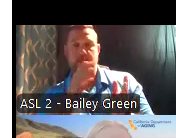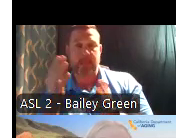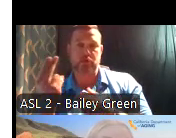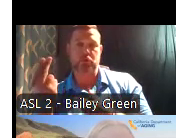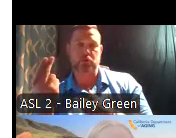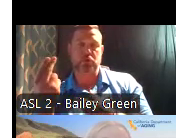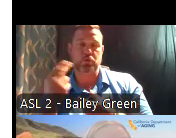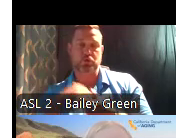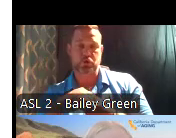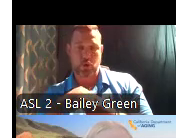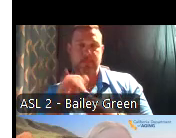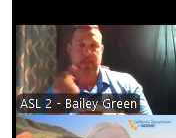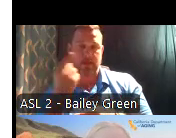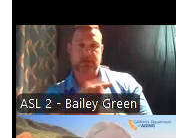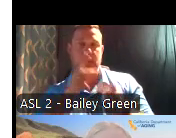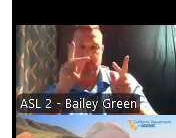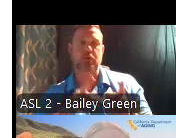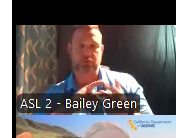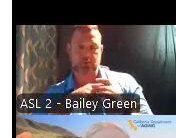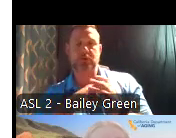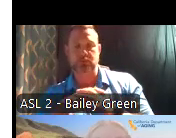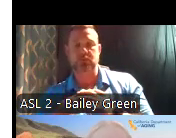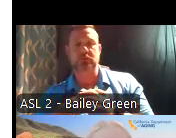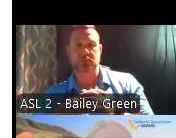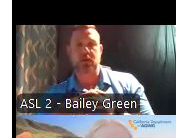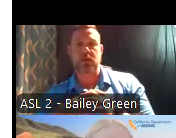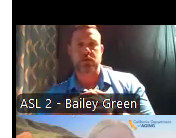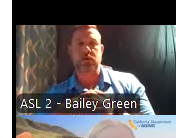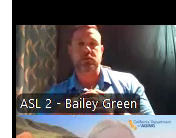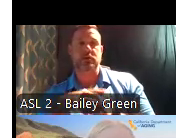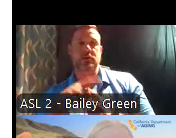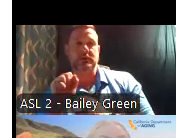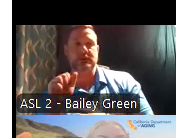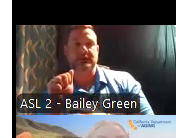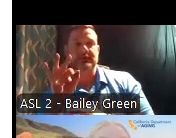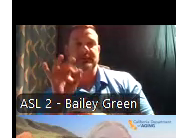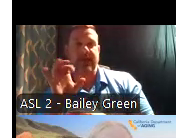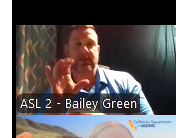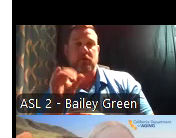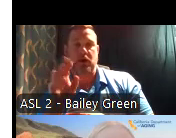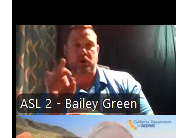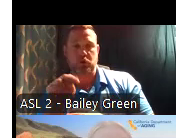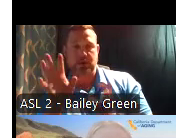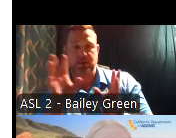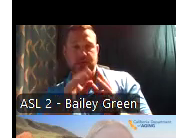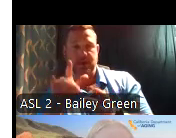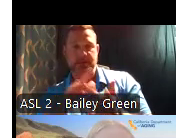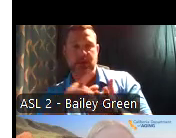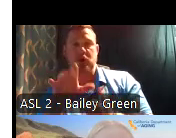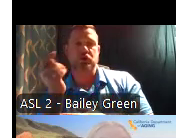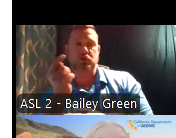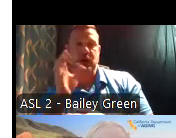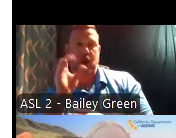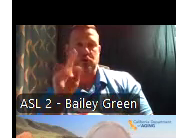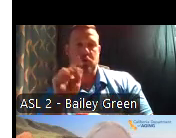us day of in person at the Safe Credit Union here in Sacramento, California on Tuesday, October